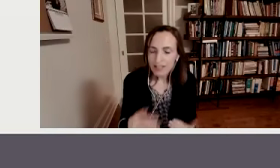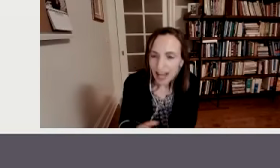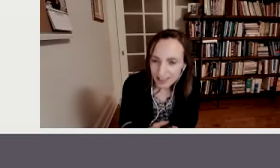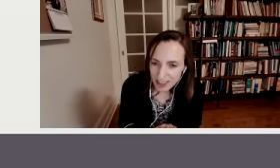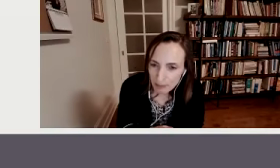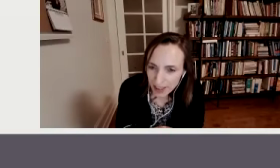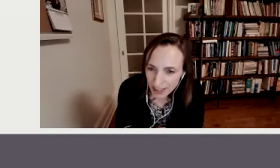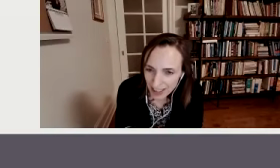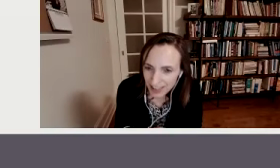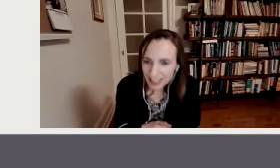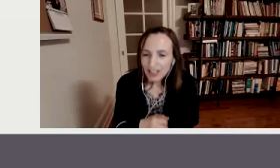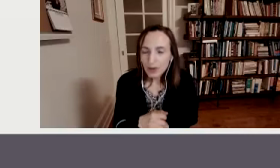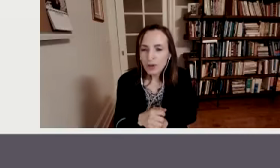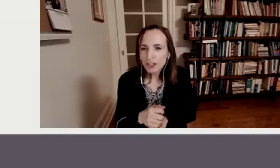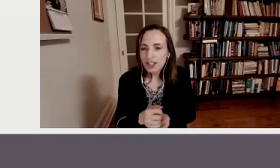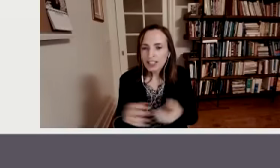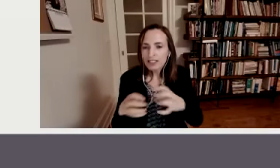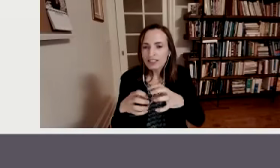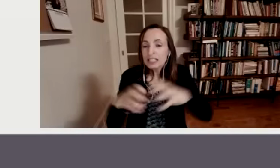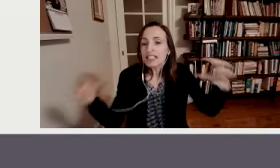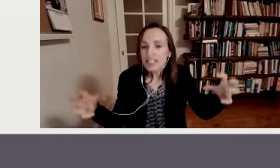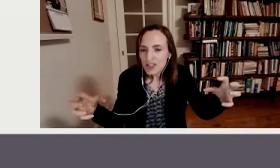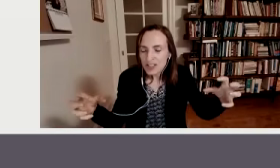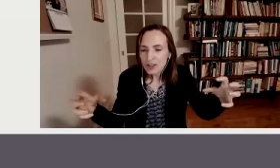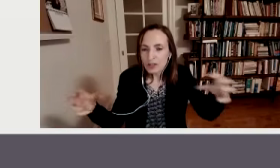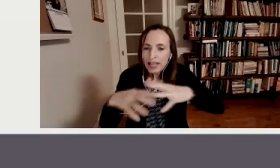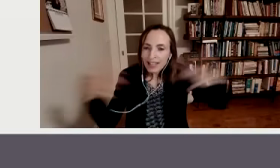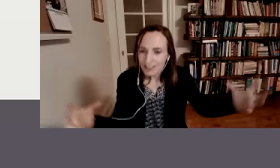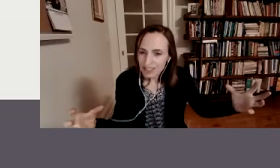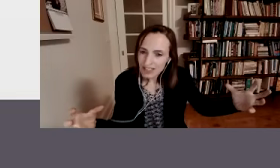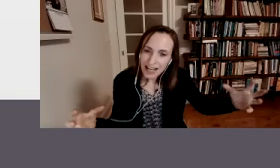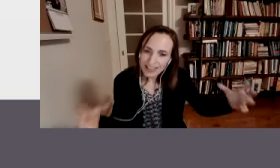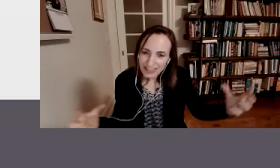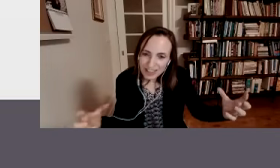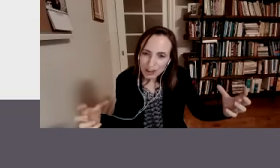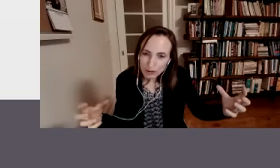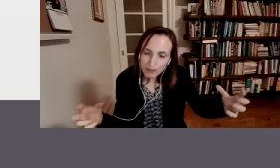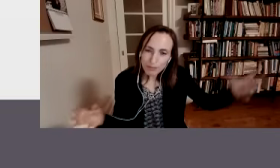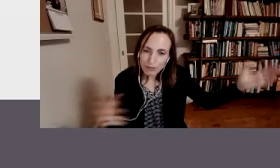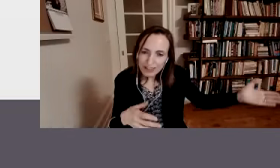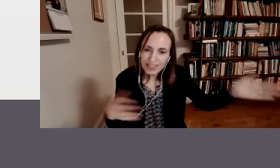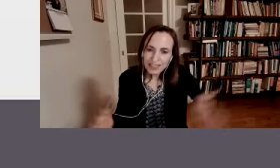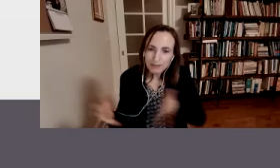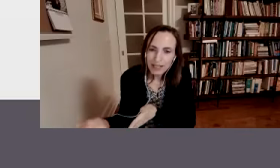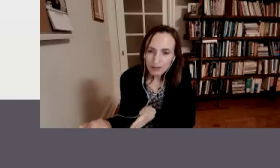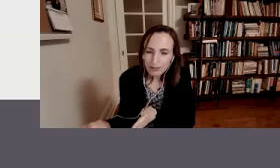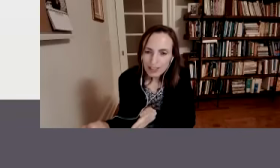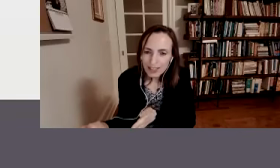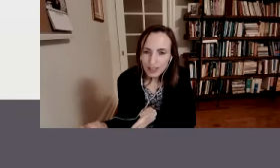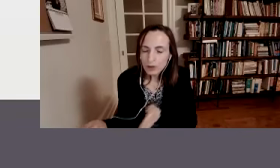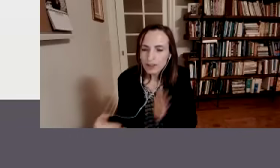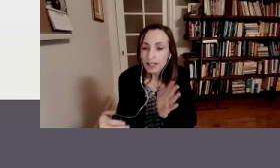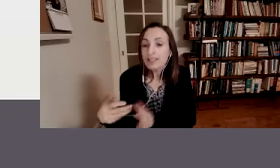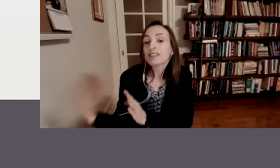of the syntactic embedding or the distance, the length of the syntactic constituent preceding the